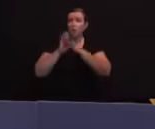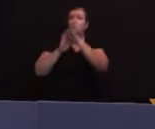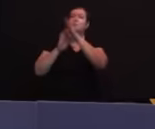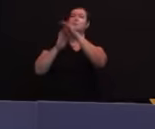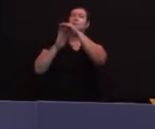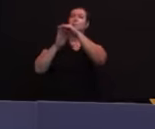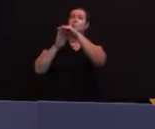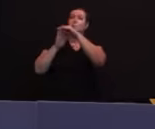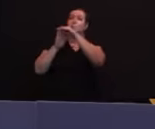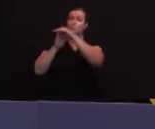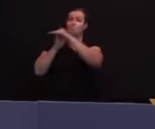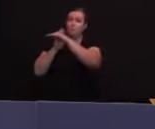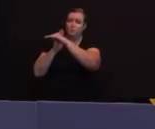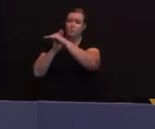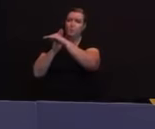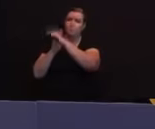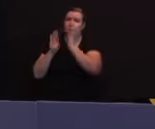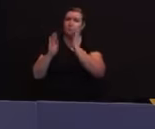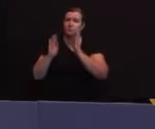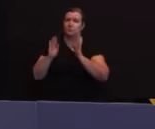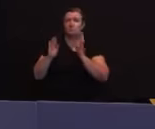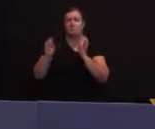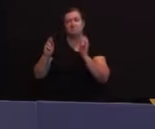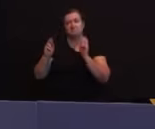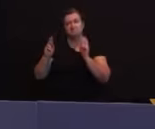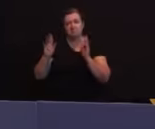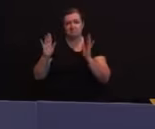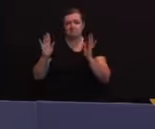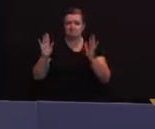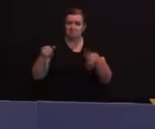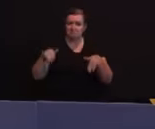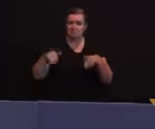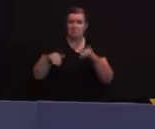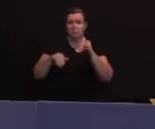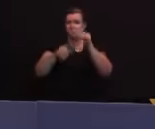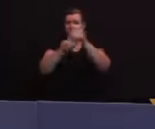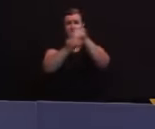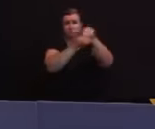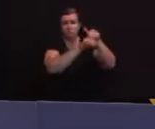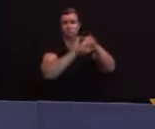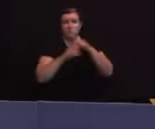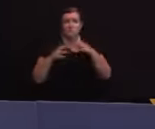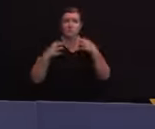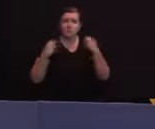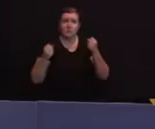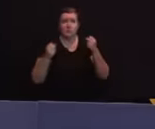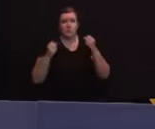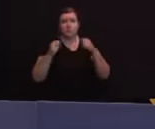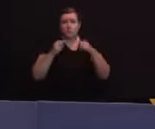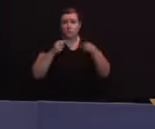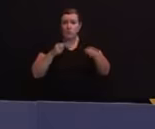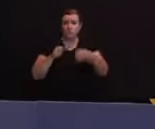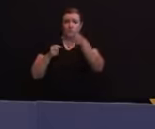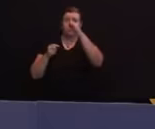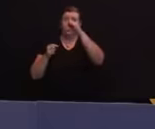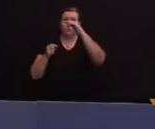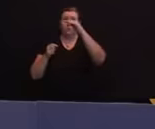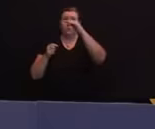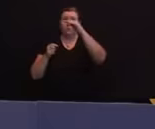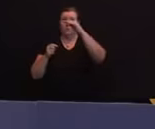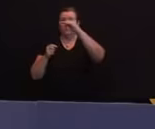quickly, and we go back to a steady state. Those recoveries now are longer, and we expect